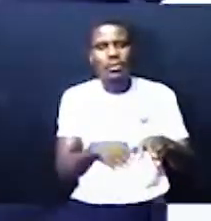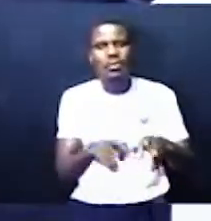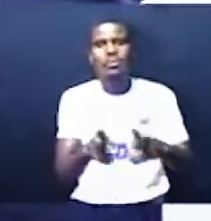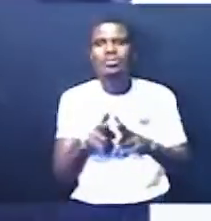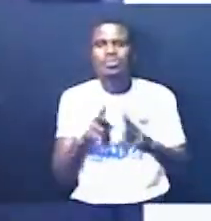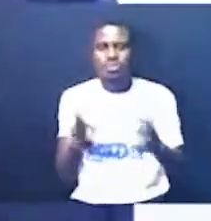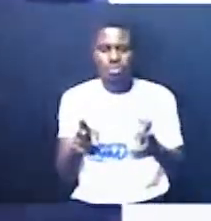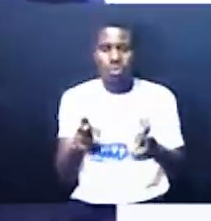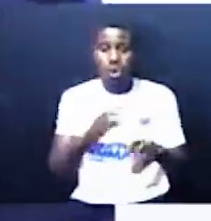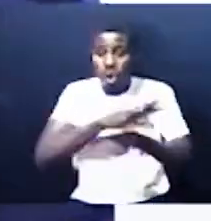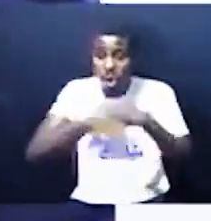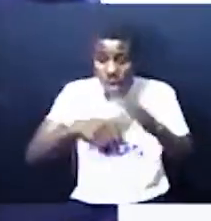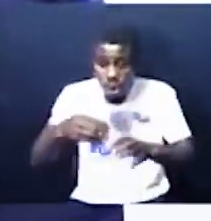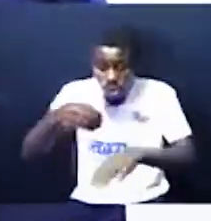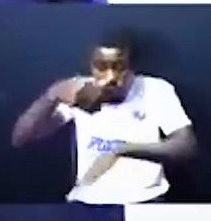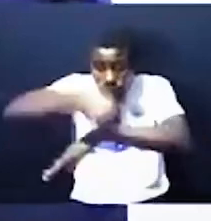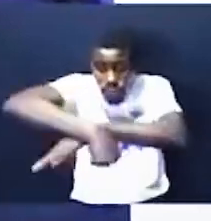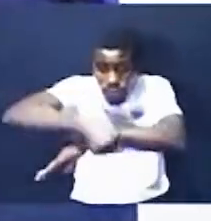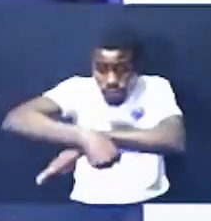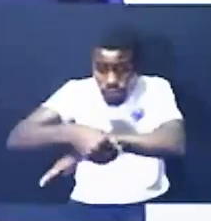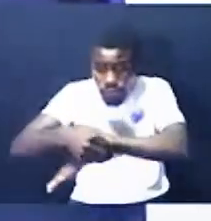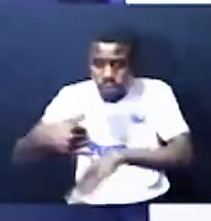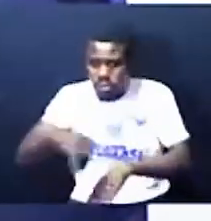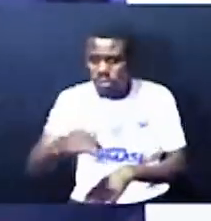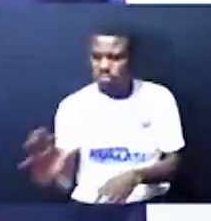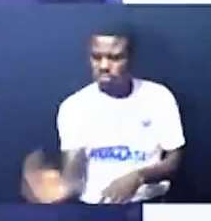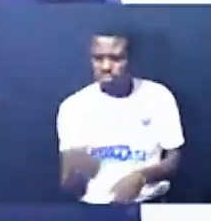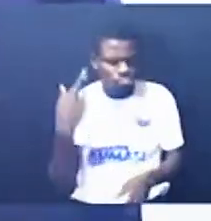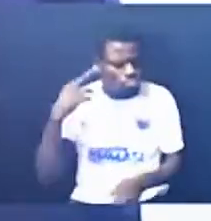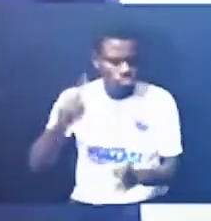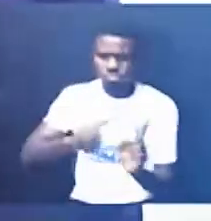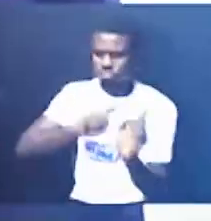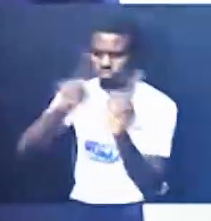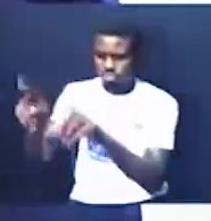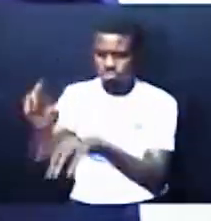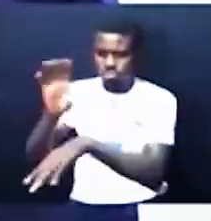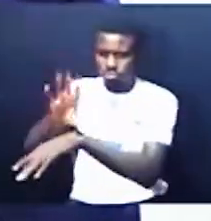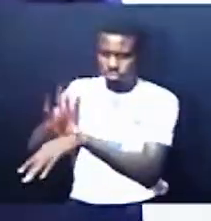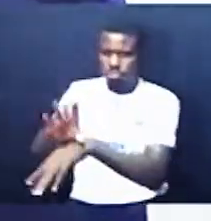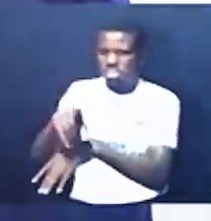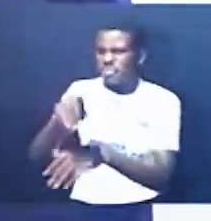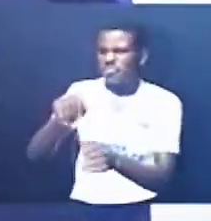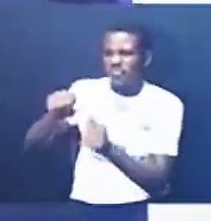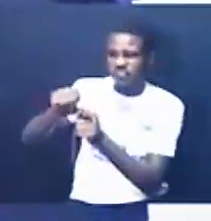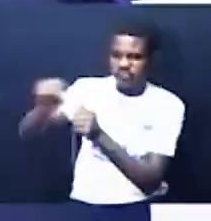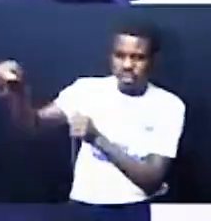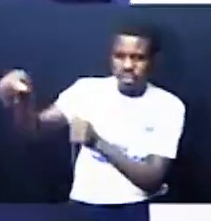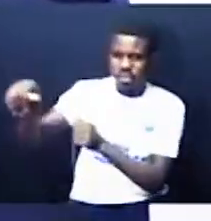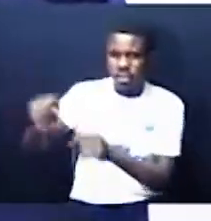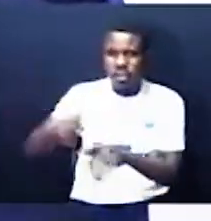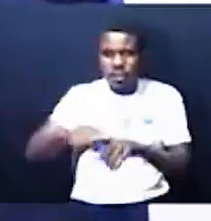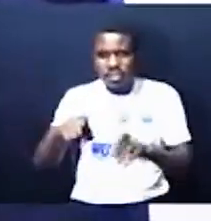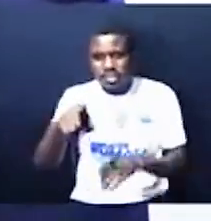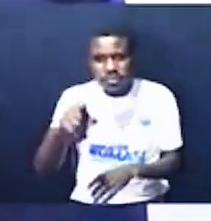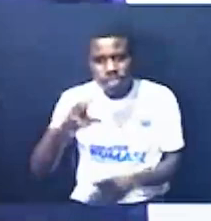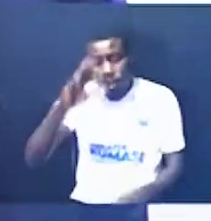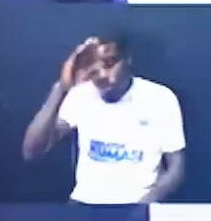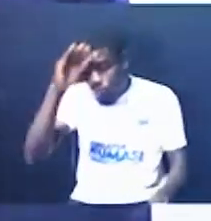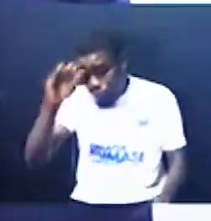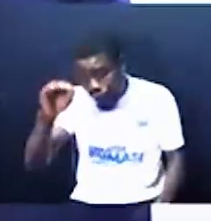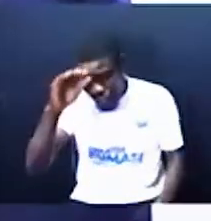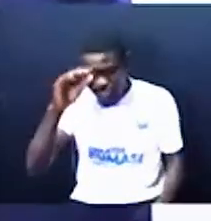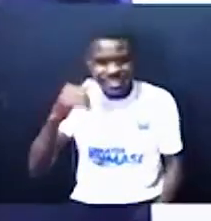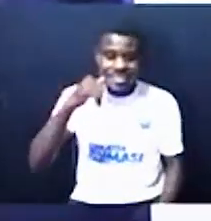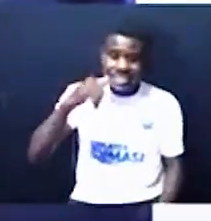whole night be. Took her to the church house. I was far away, and my boys and my girls will